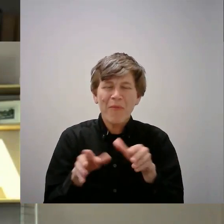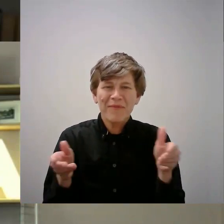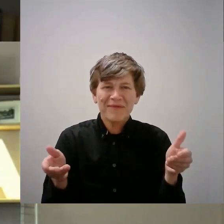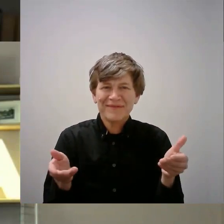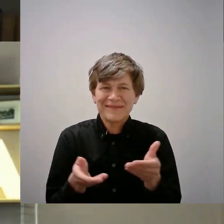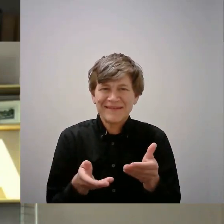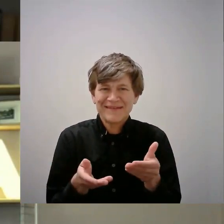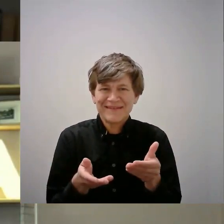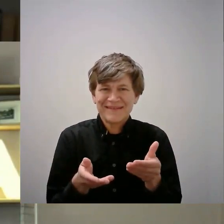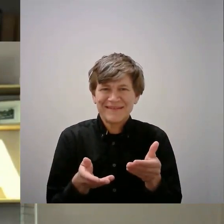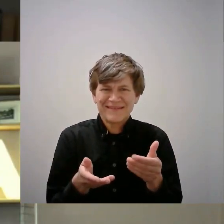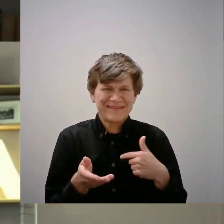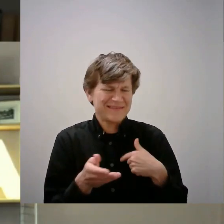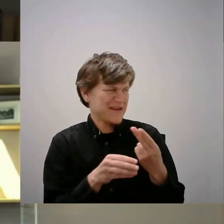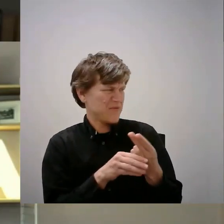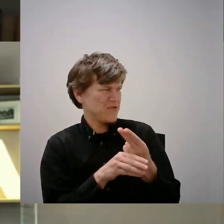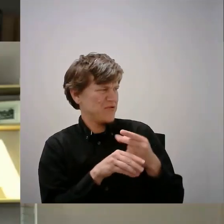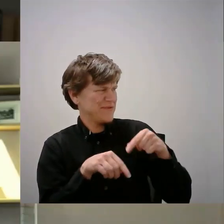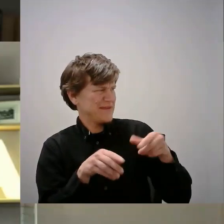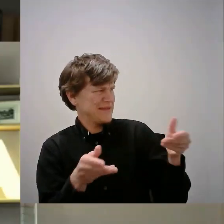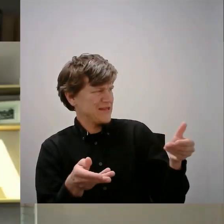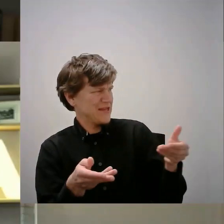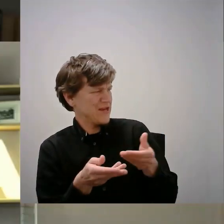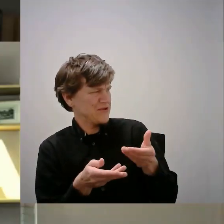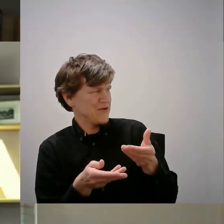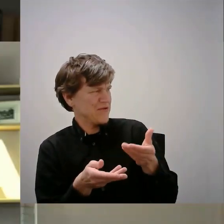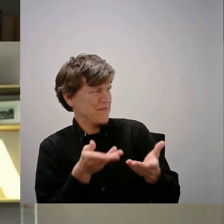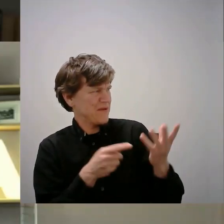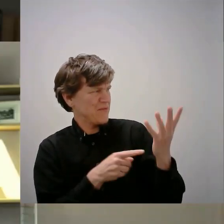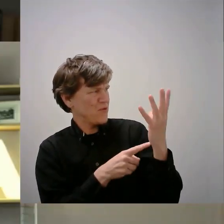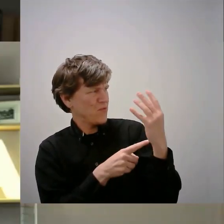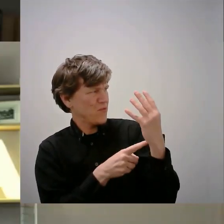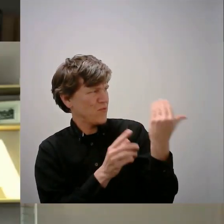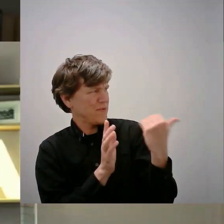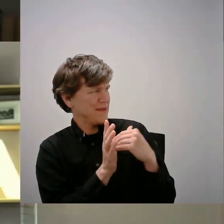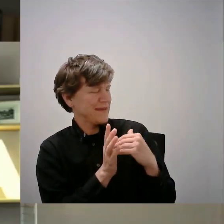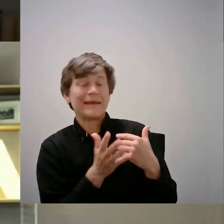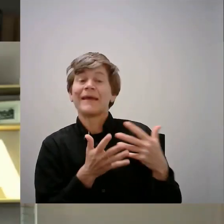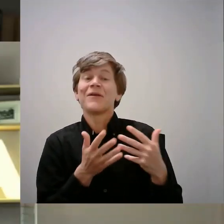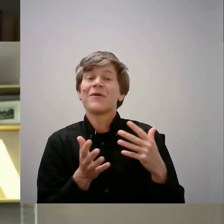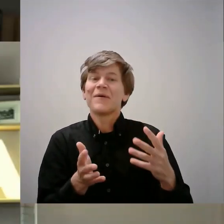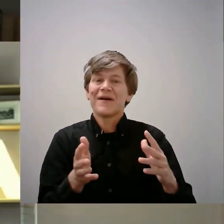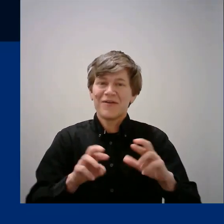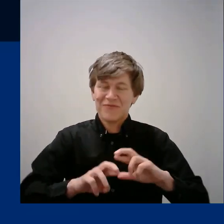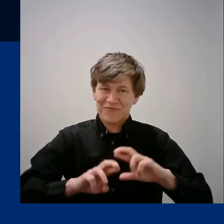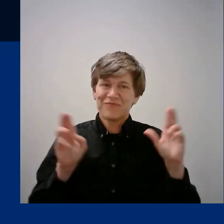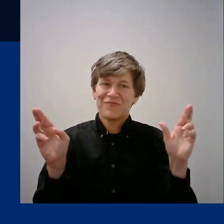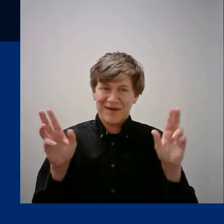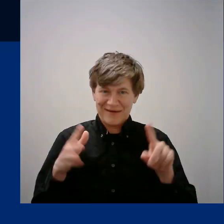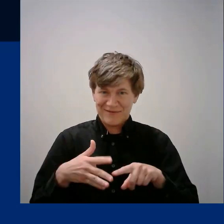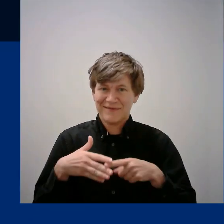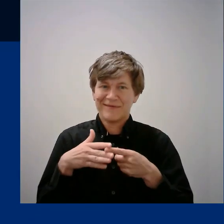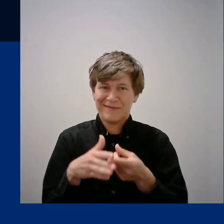I'm not sure if I'm going to use it. Ready to get started? Then welcome to Pimp My Type.